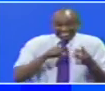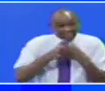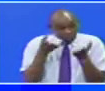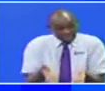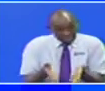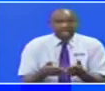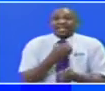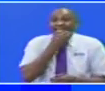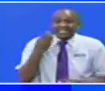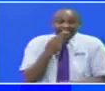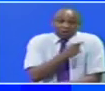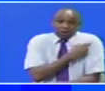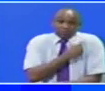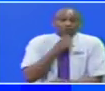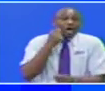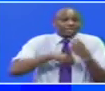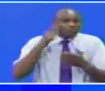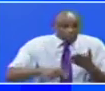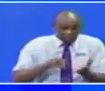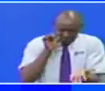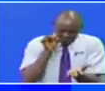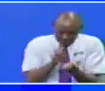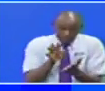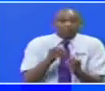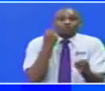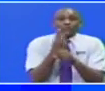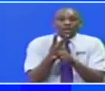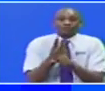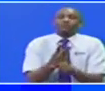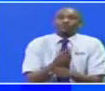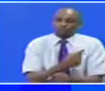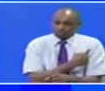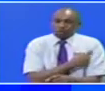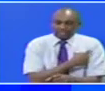with the Kenyatta National Hospital sacking 12 of its 60 doctors.